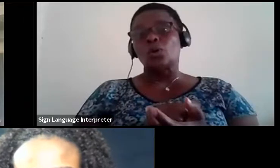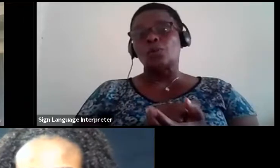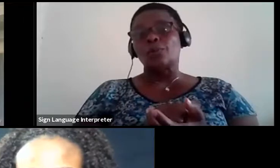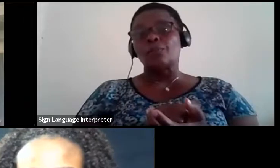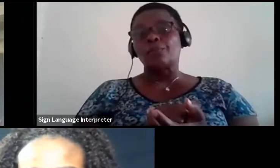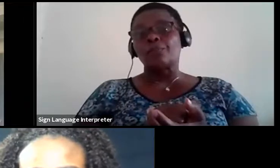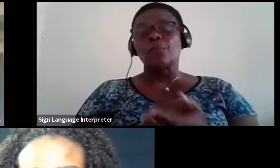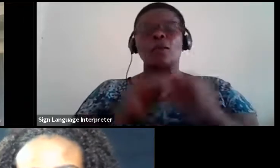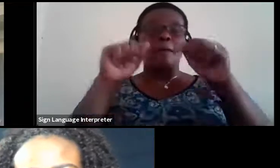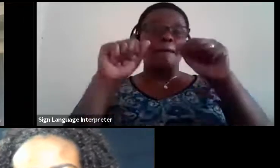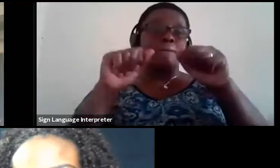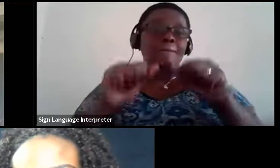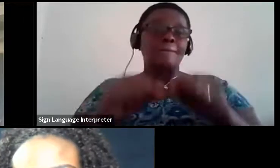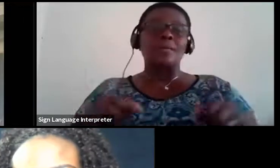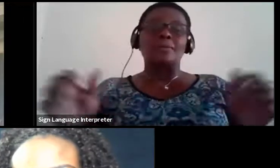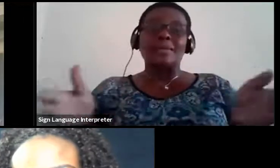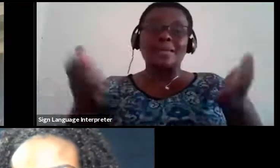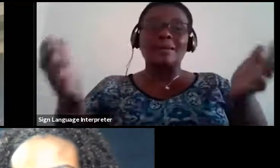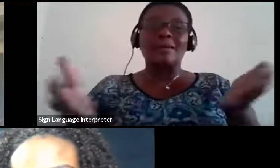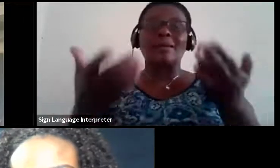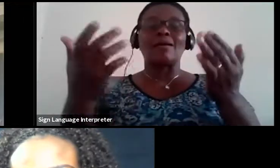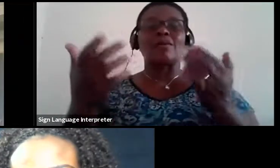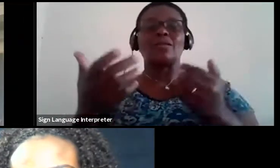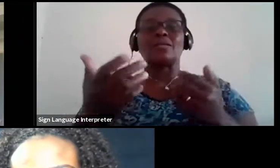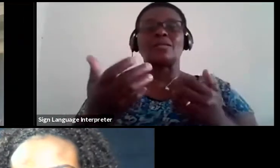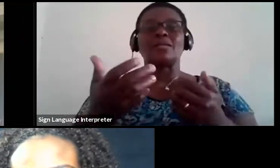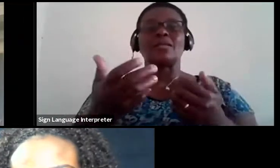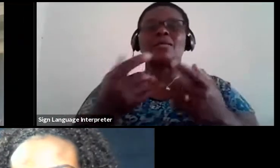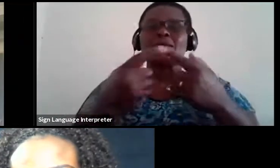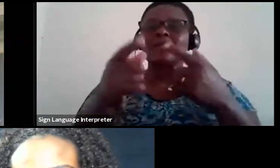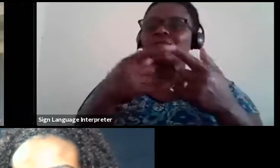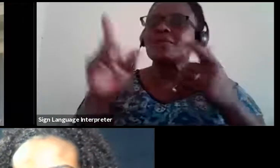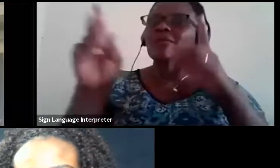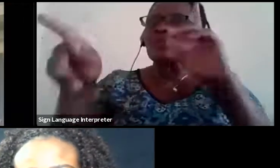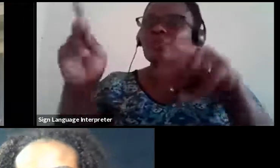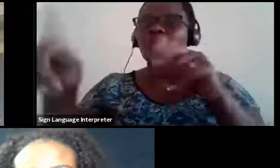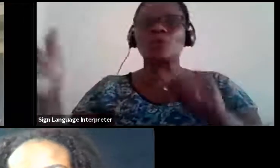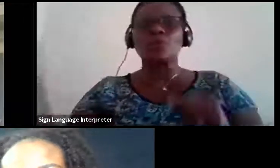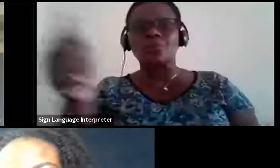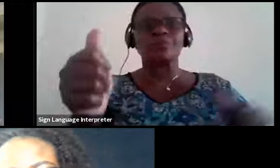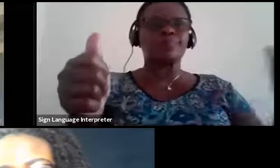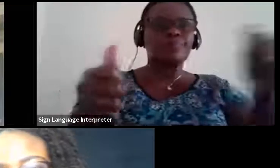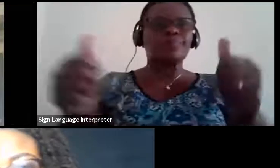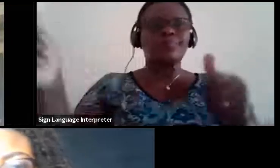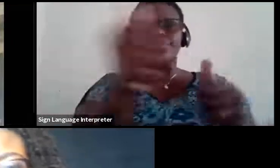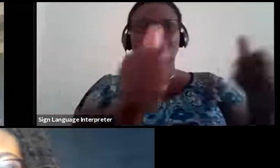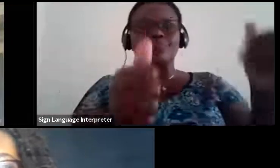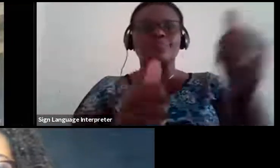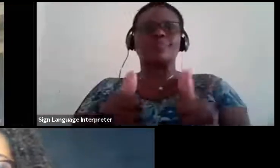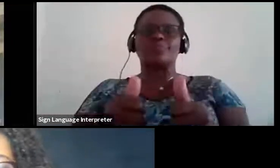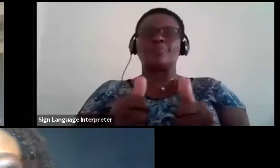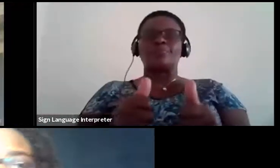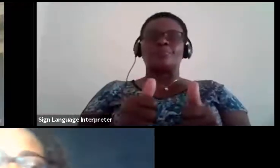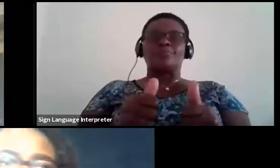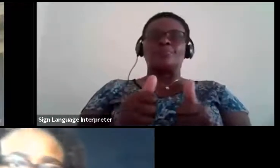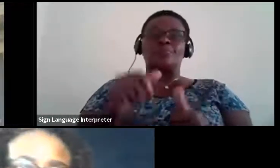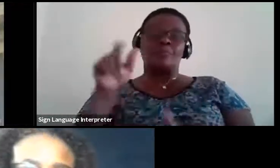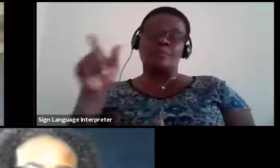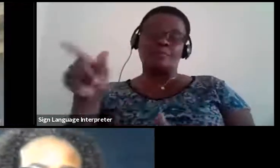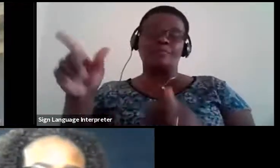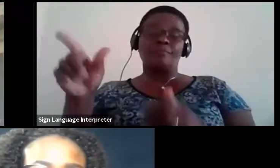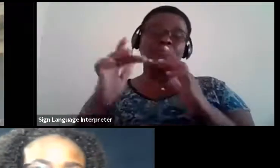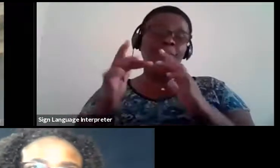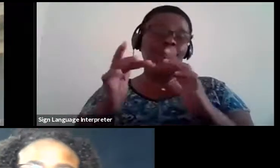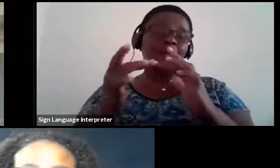actors coming on to help us. High Internet, for example, is part of the Digital Security Alliance that I think Akai mentioned